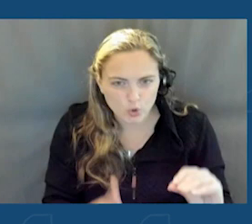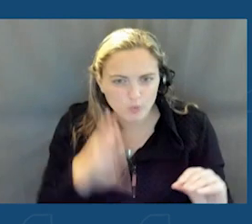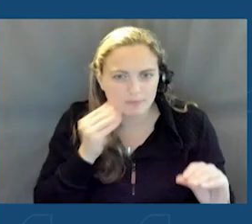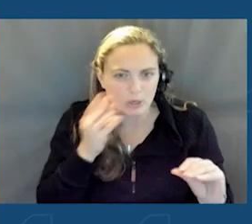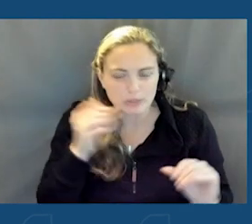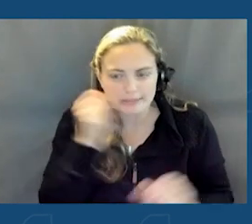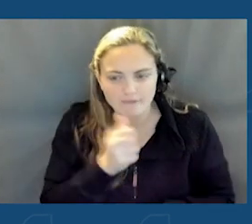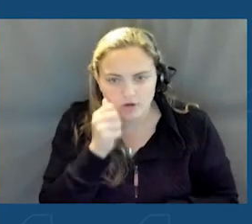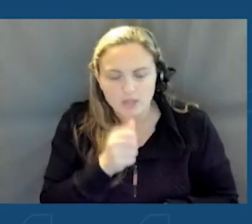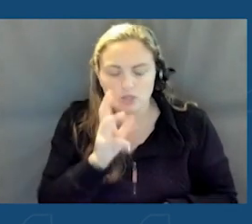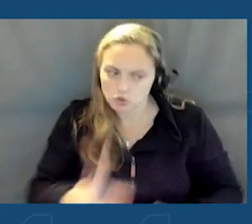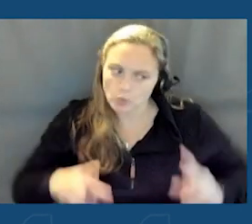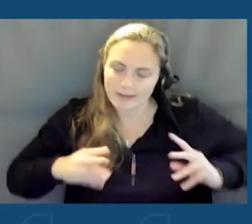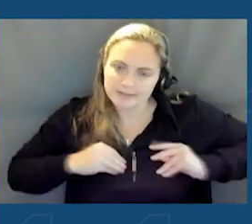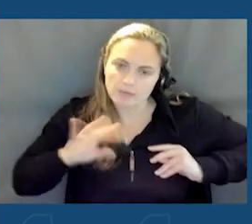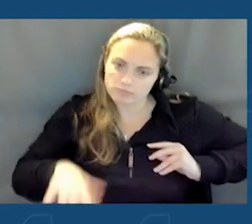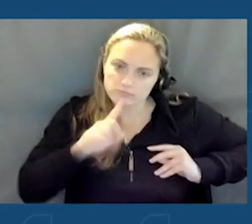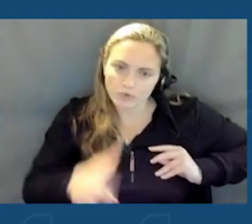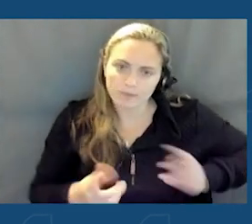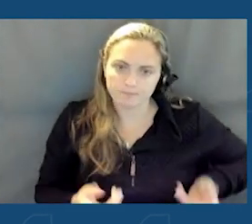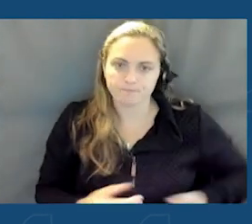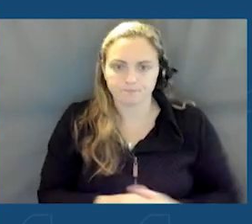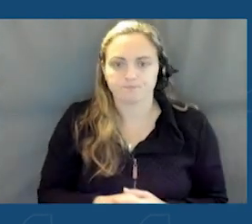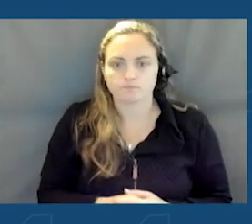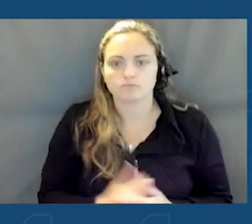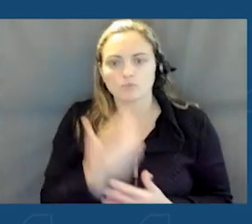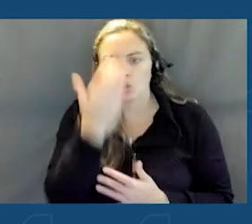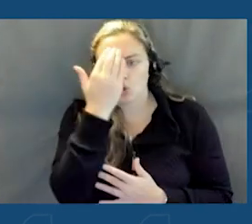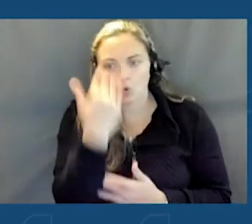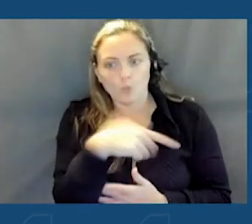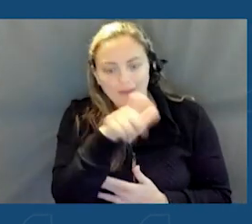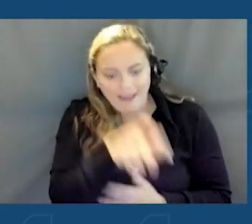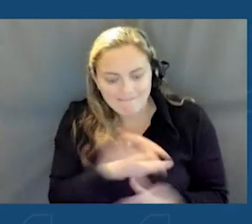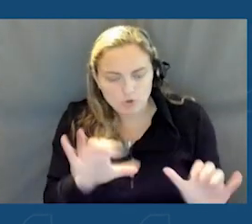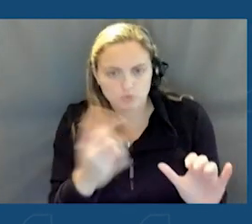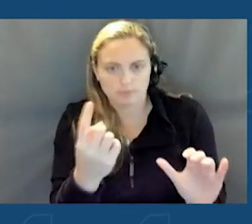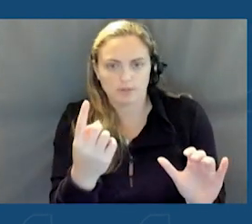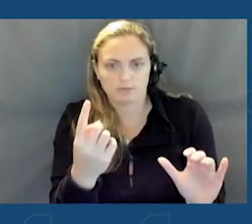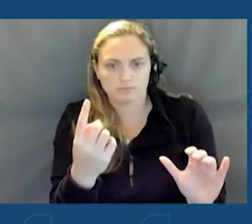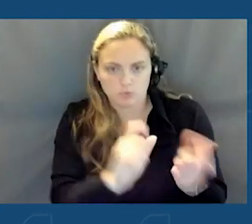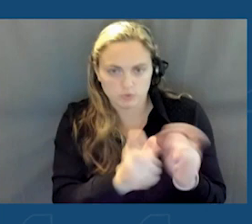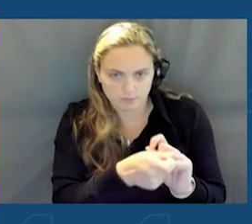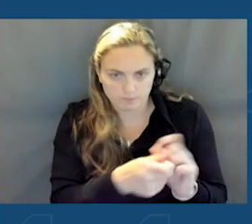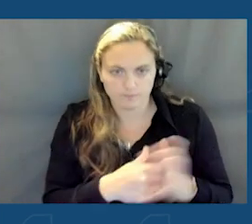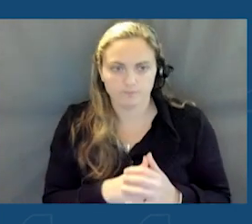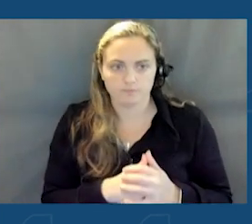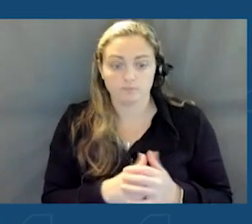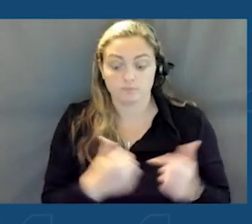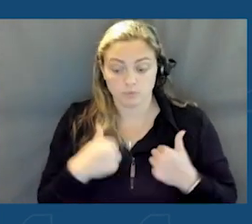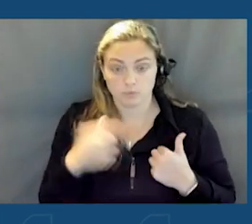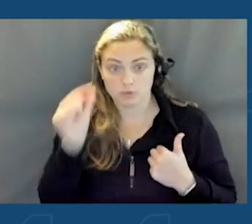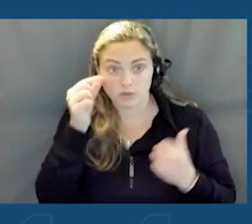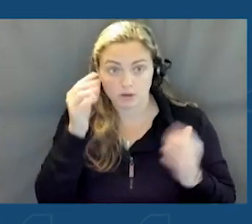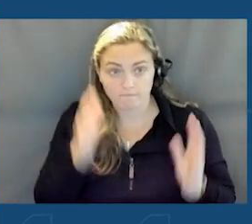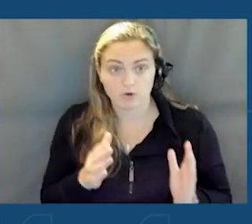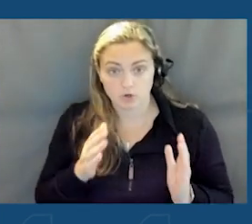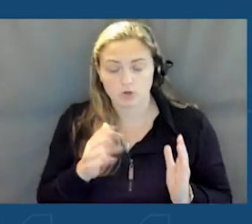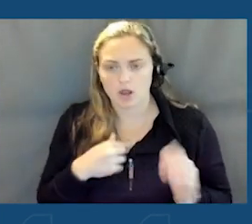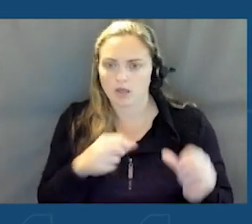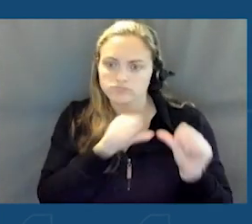accept that reality and know that we have to do something about it. So as governor, I'm